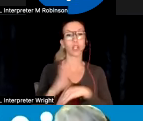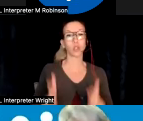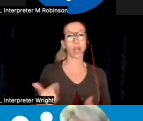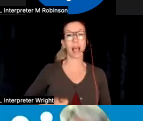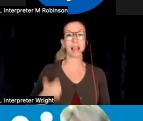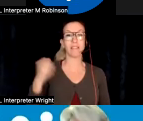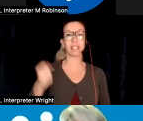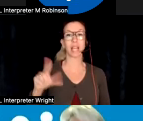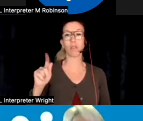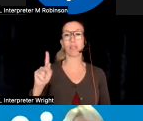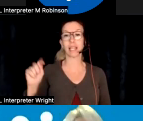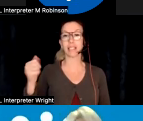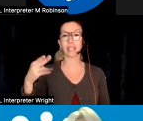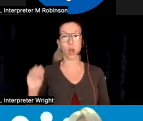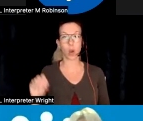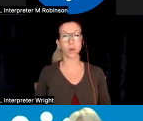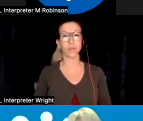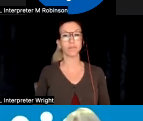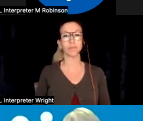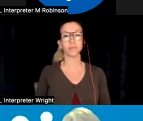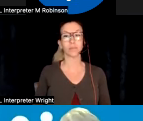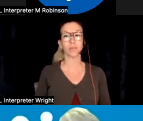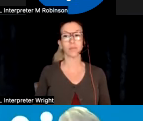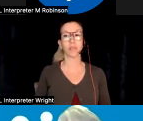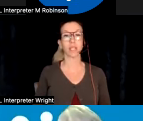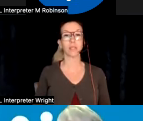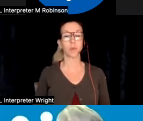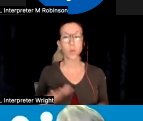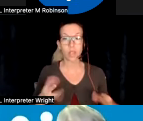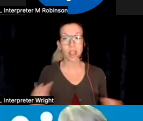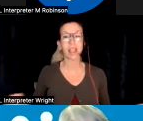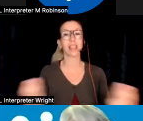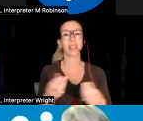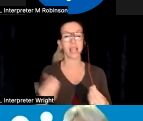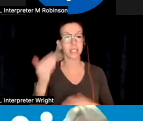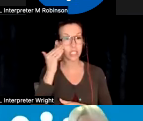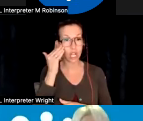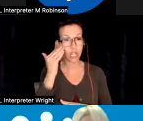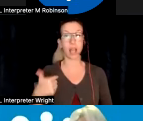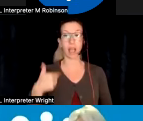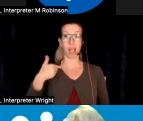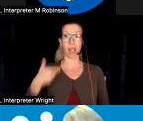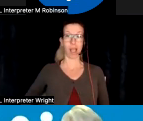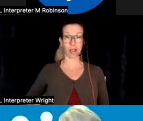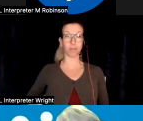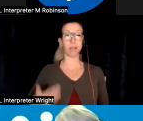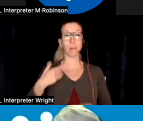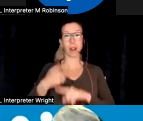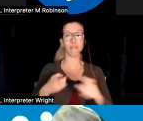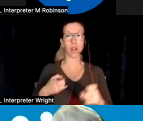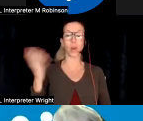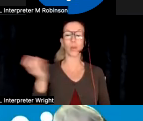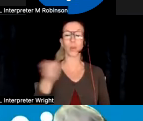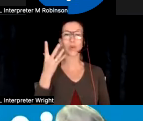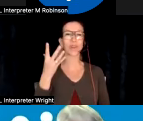Tahoe, El Dorado County, and we want to do a land acknowledgement as well today. So I am coming in from the